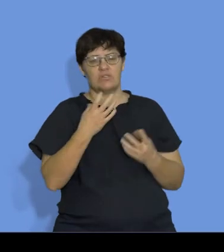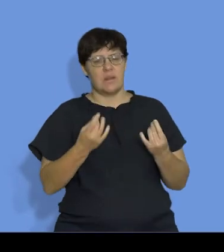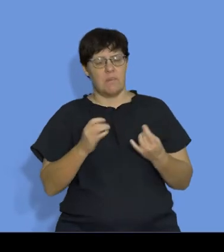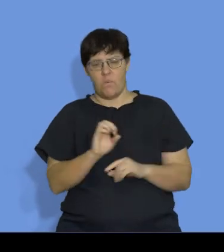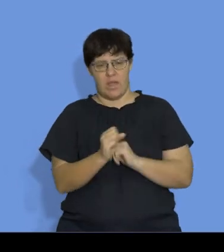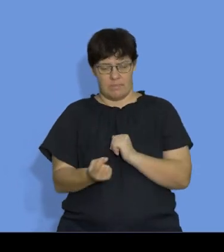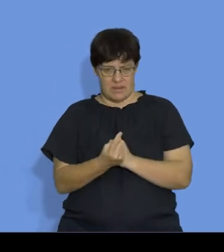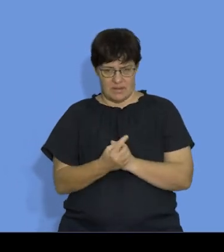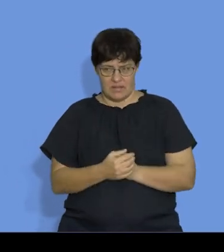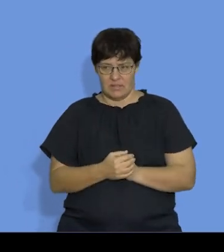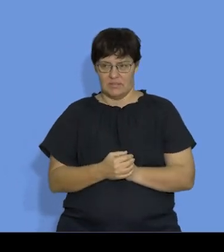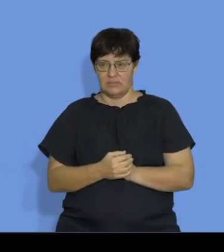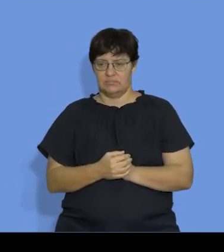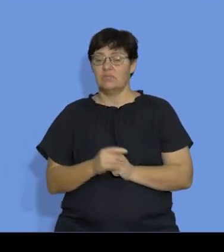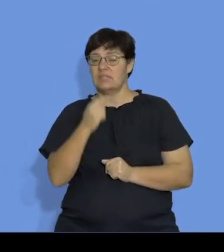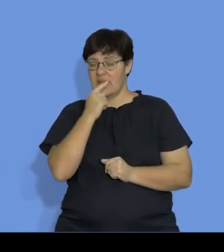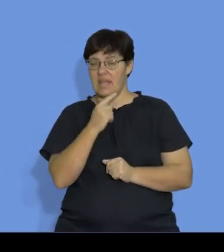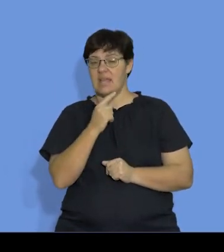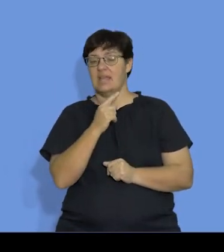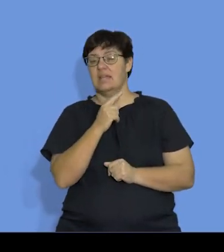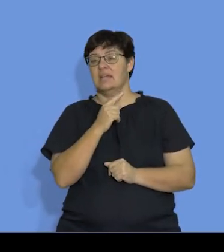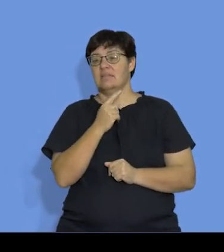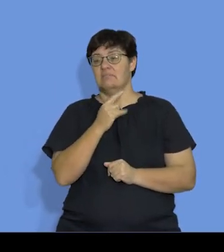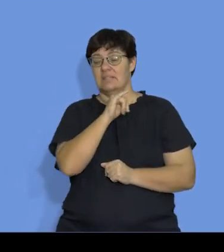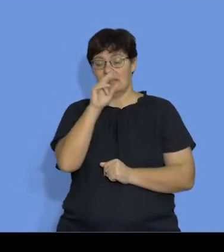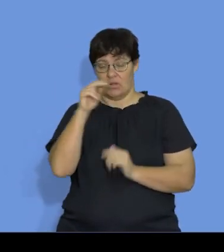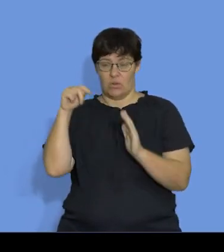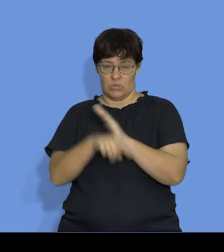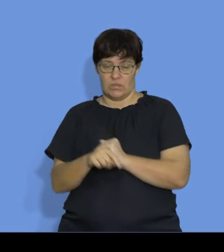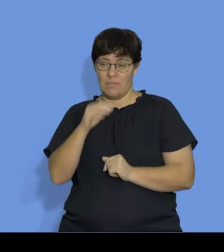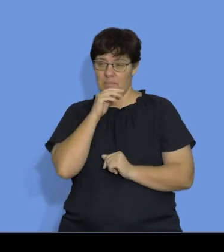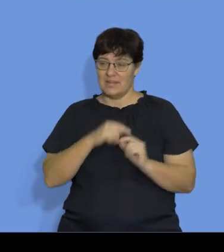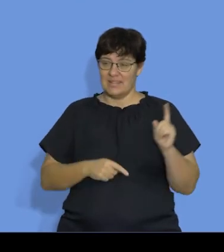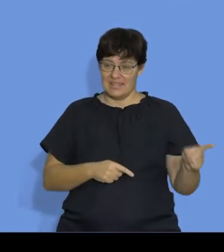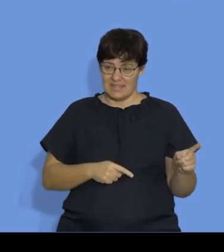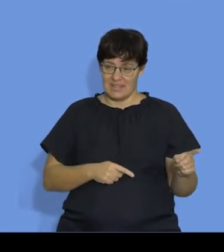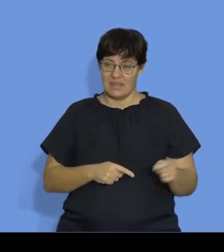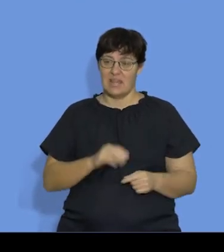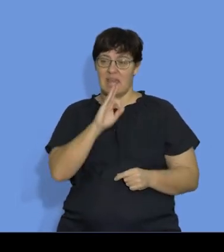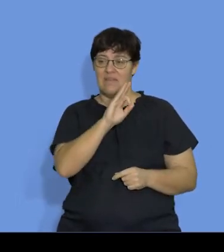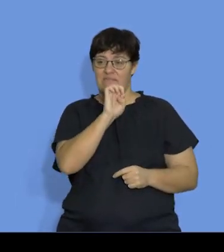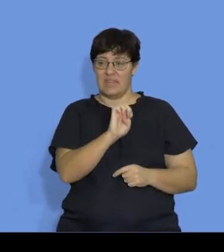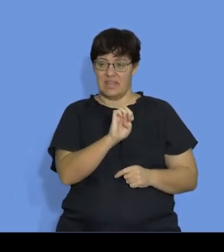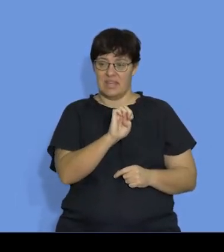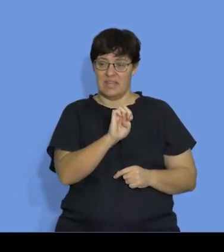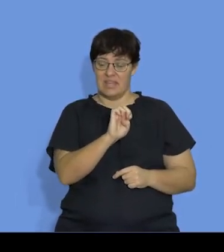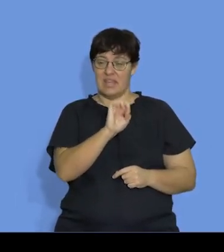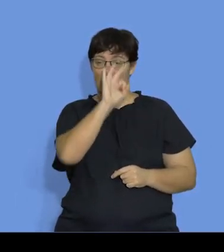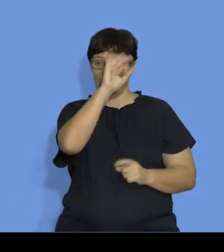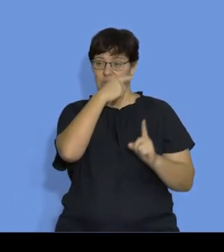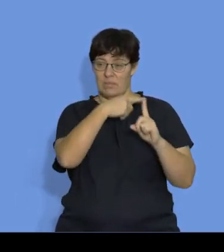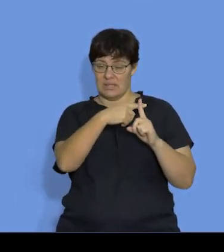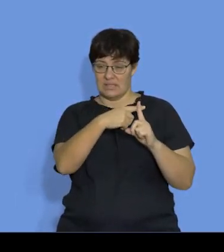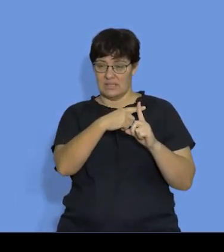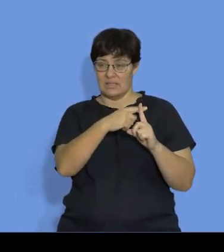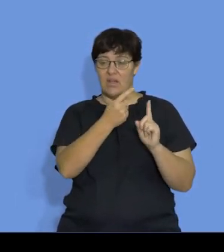said zinc loses, meaning that the other species, which is iron 3, which changes its oxidation number